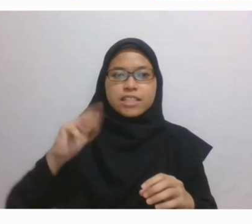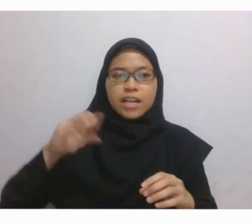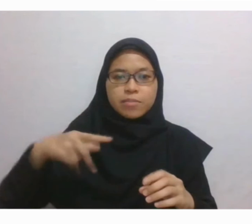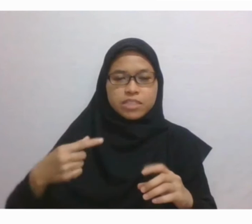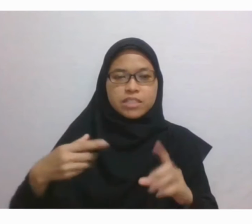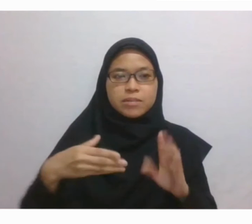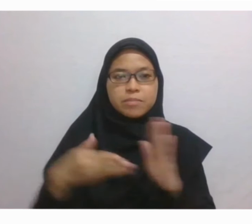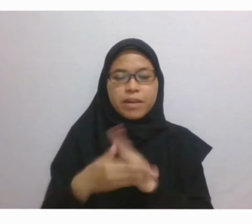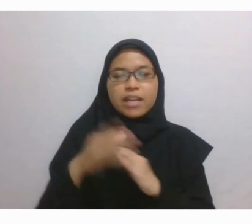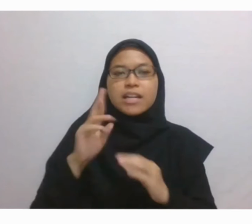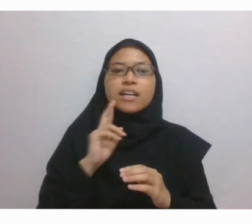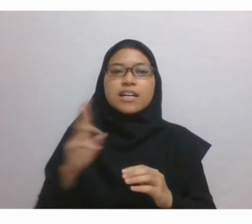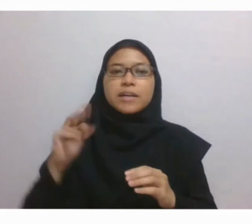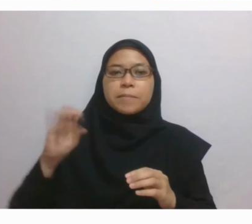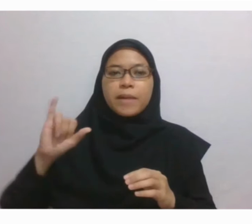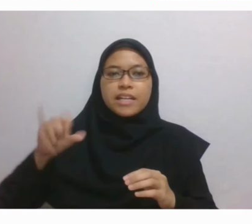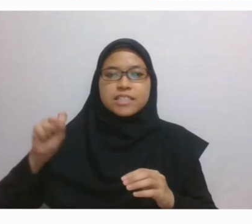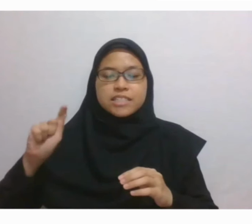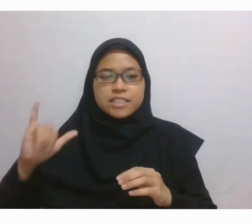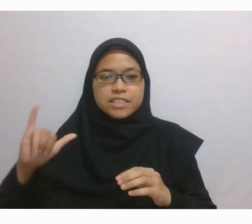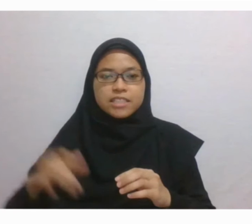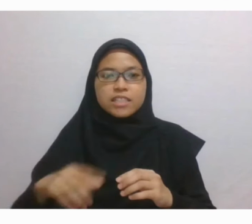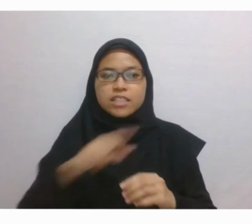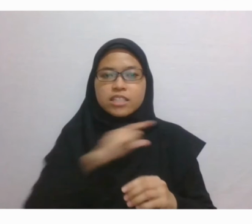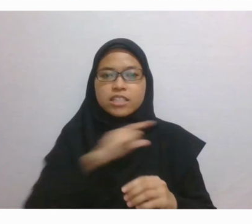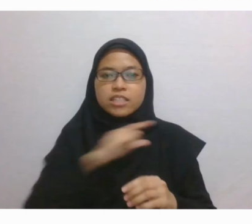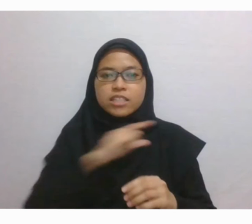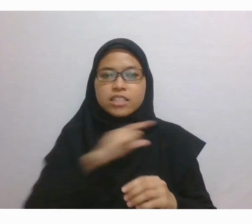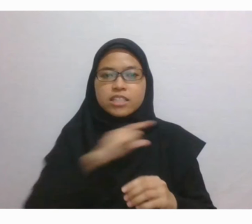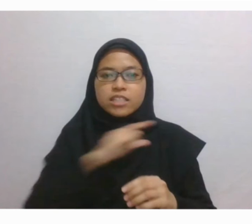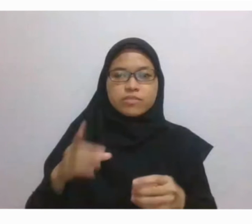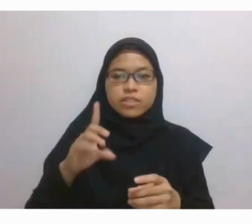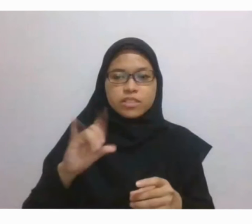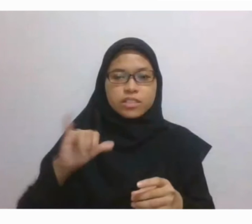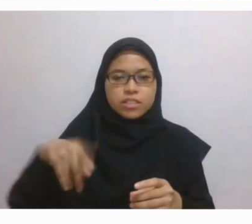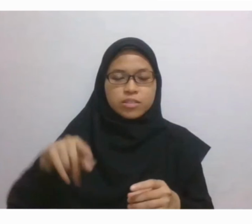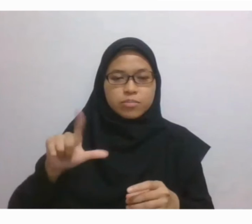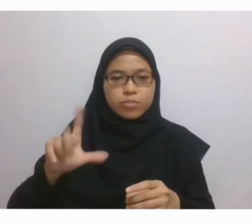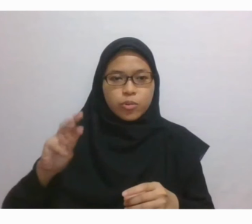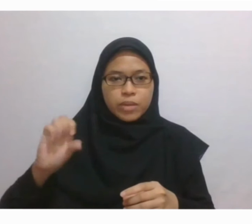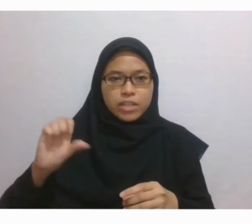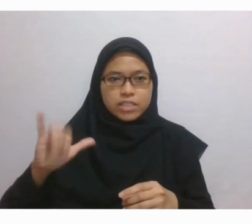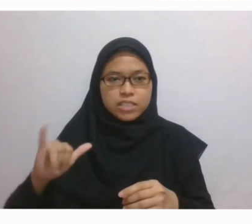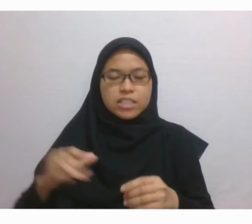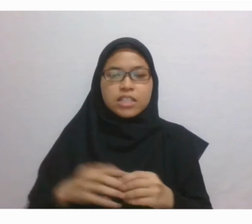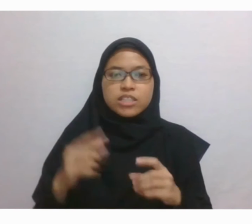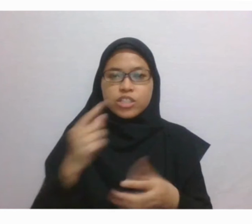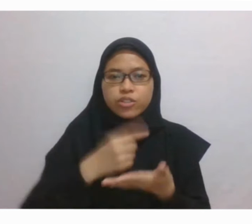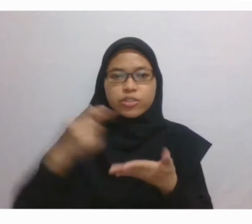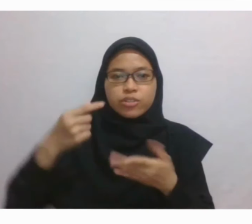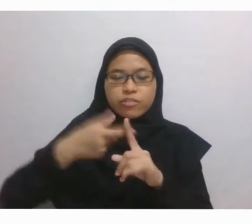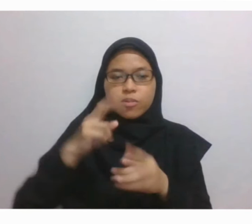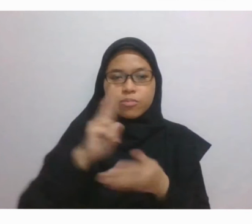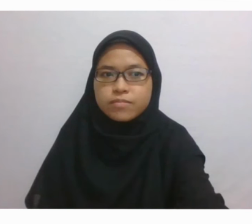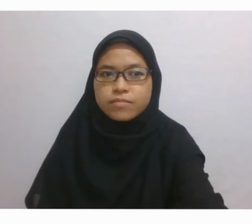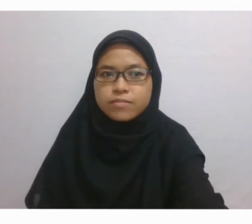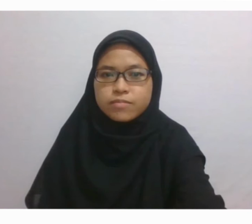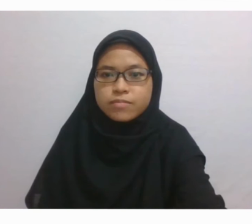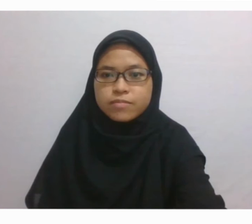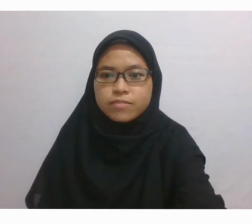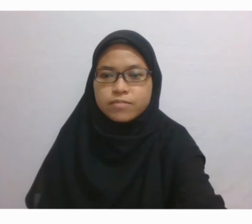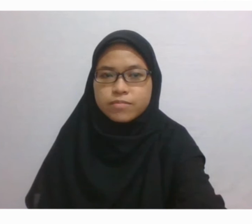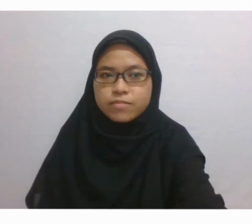Majesty, the Queen, for services to diplomacy. Ms. Owen graduated from the University of Sheffield with a BA in History.